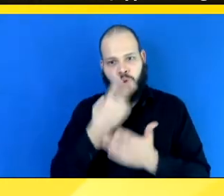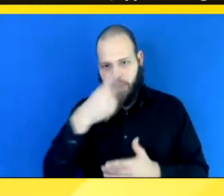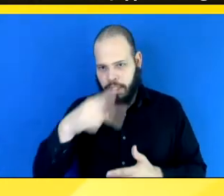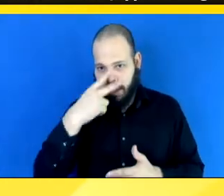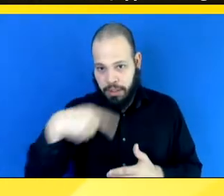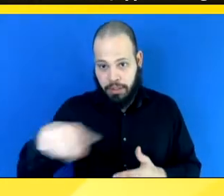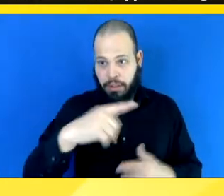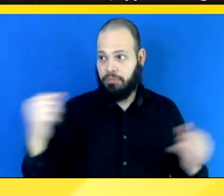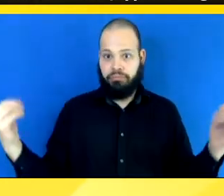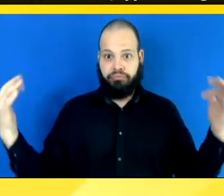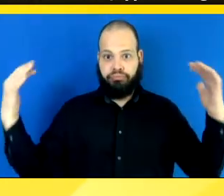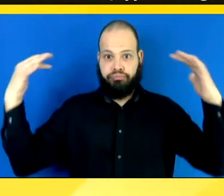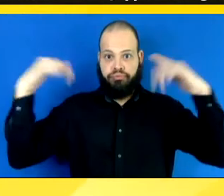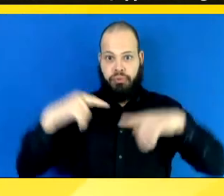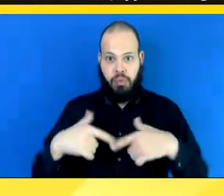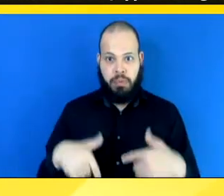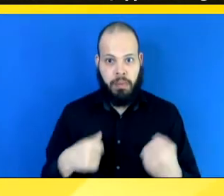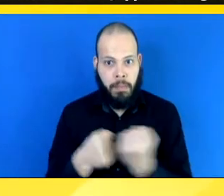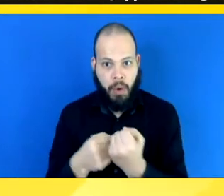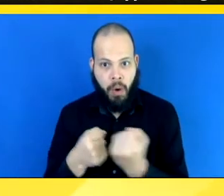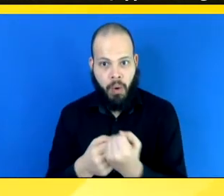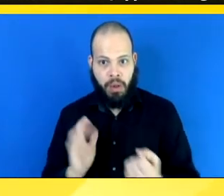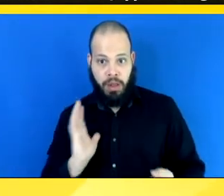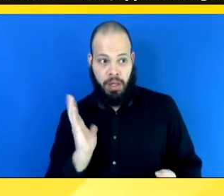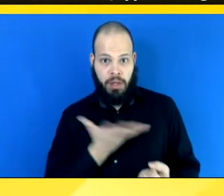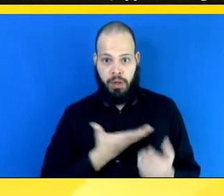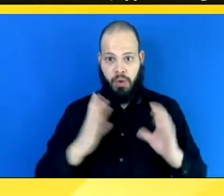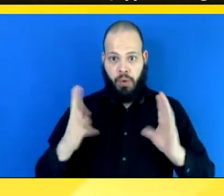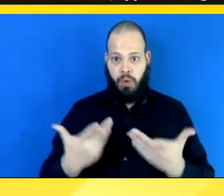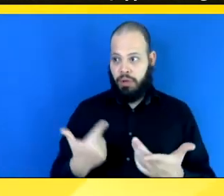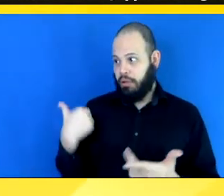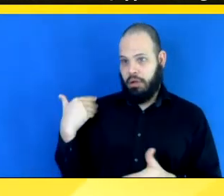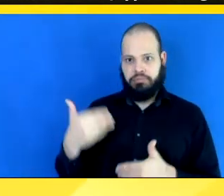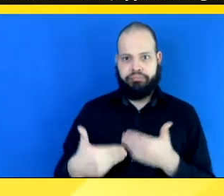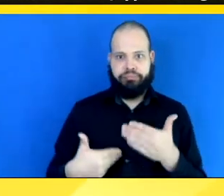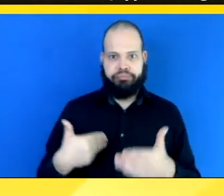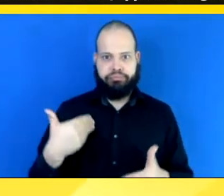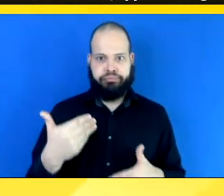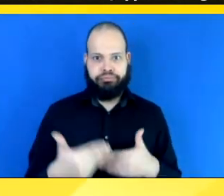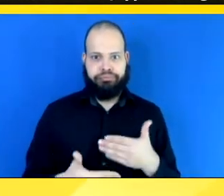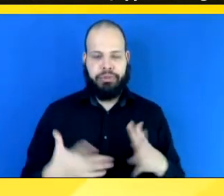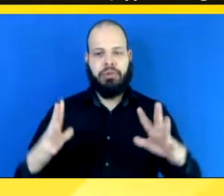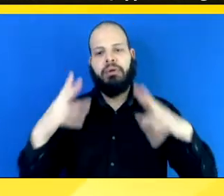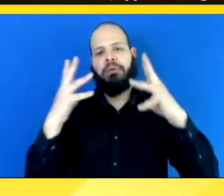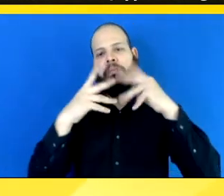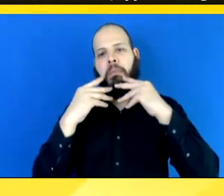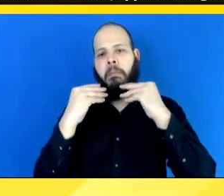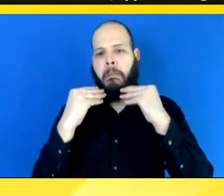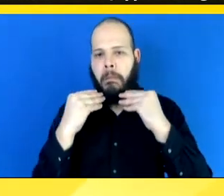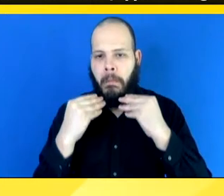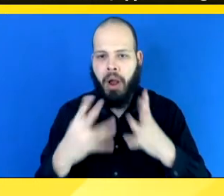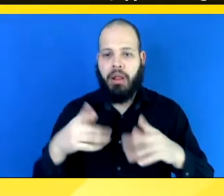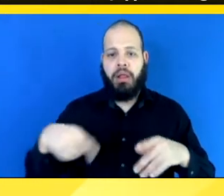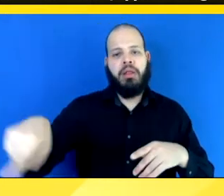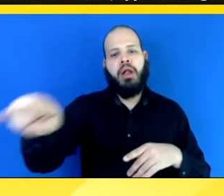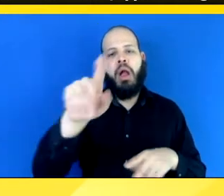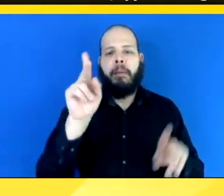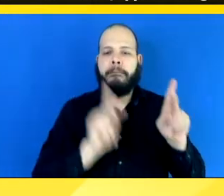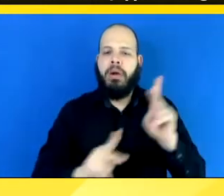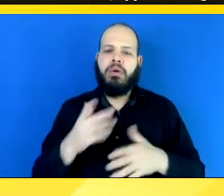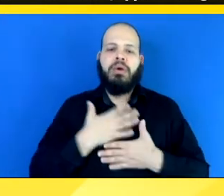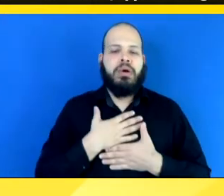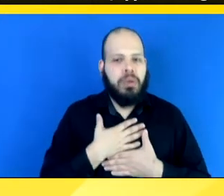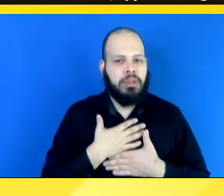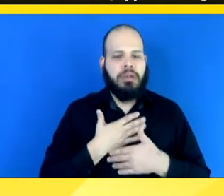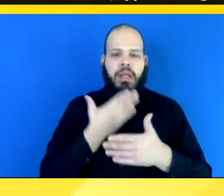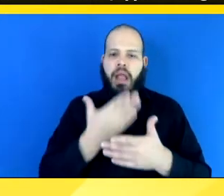we have going on right now. It's beautiful just to see people, how they want to come out and help. And I got a couple workers